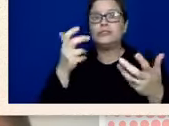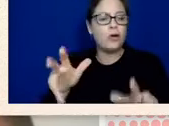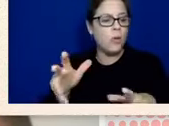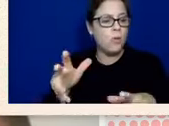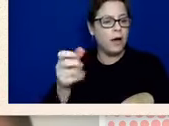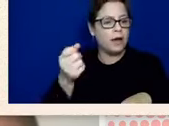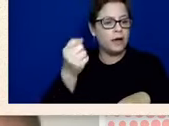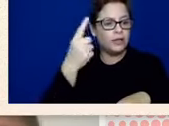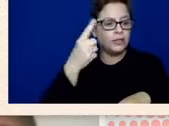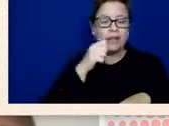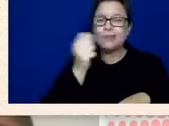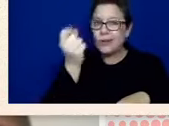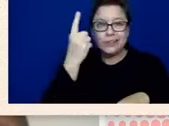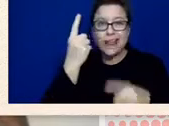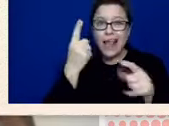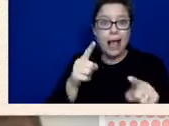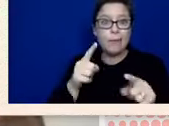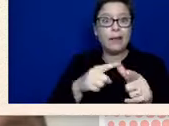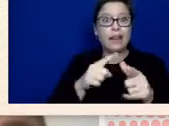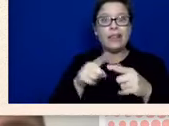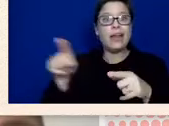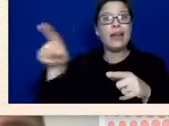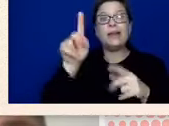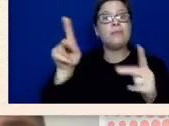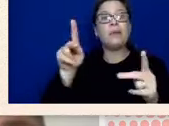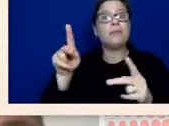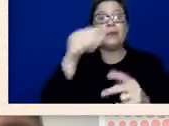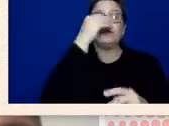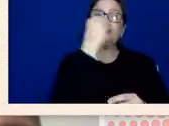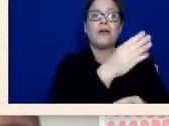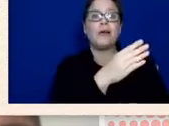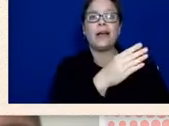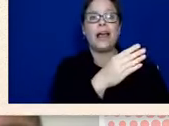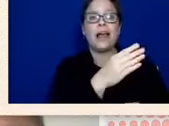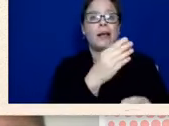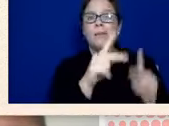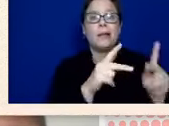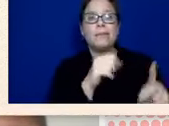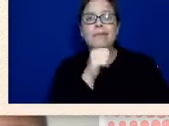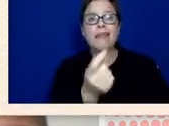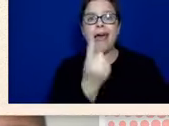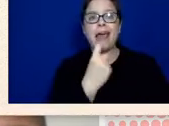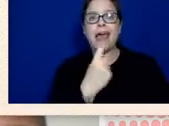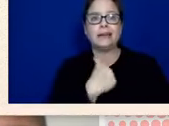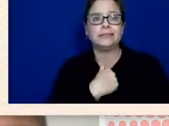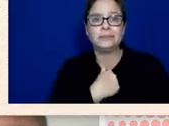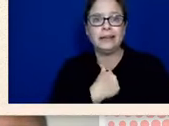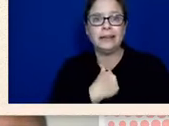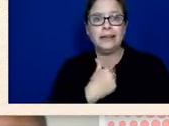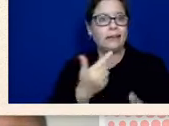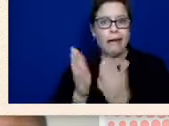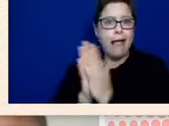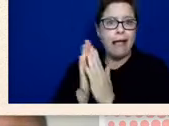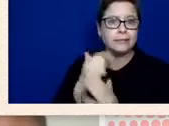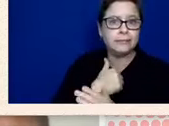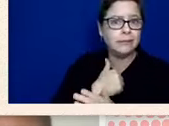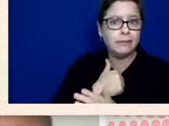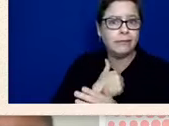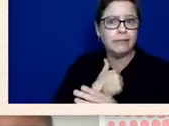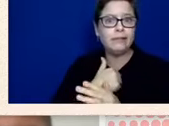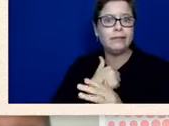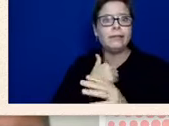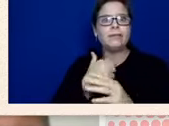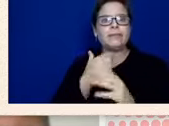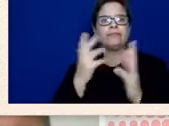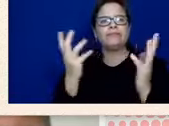understand it. And then when people didn't bother to ask, like, instead of just the how can I say